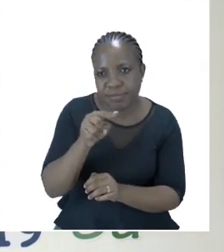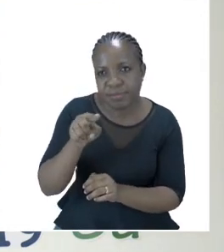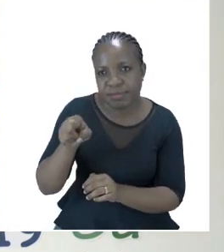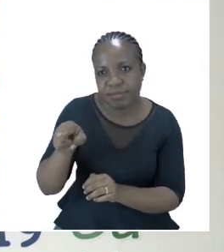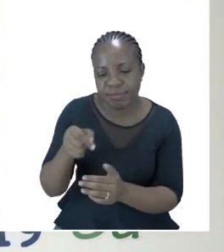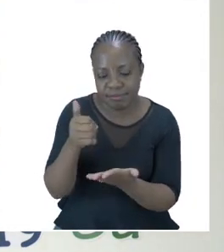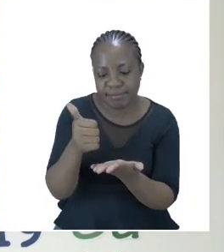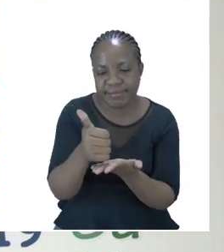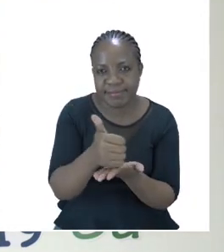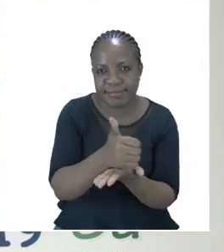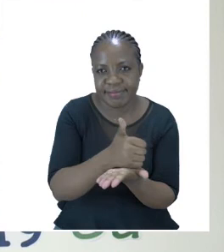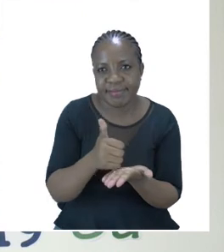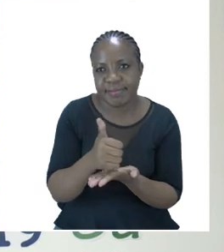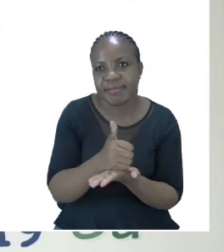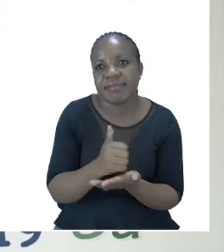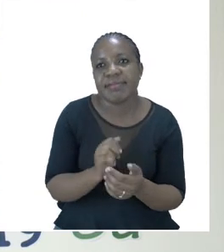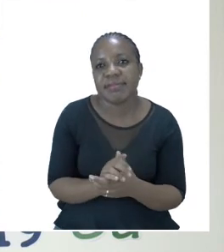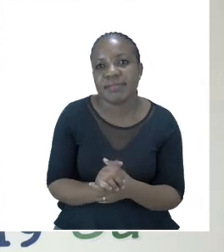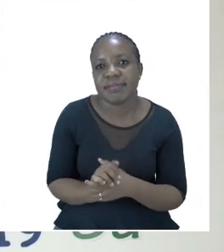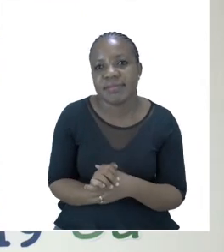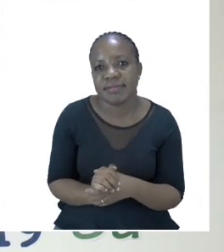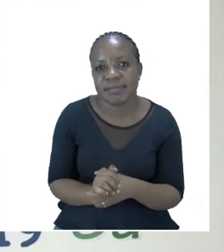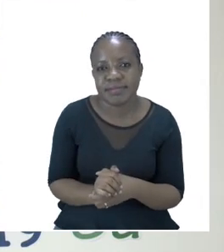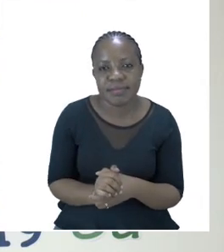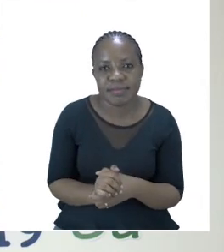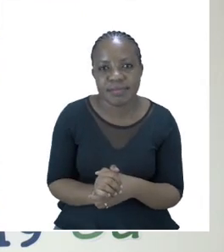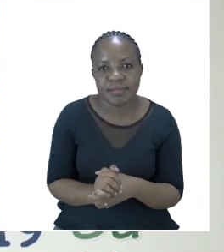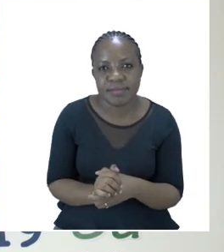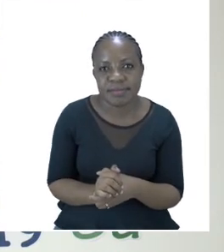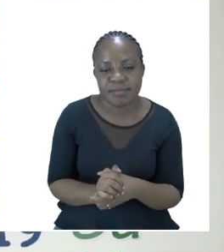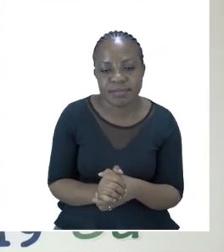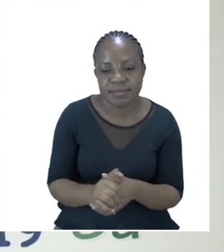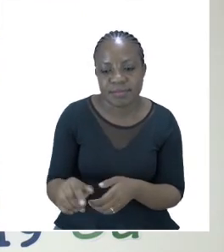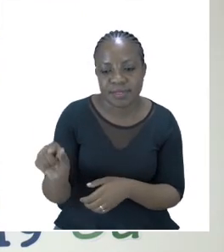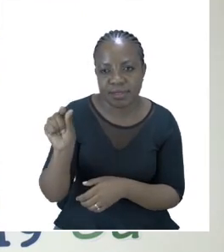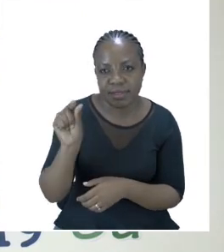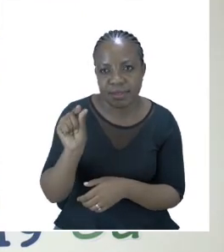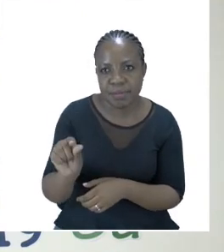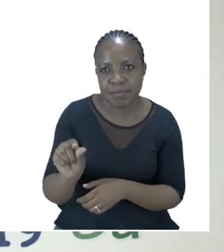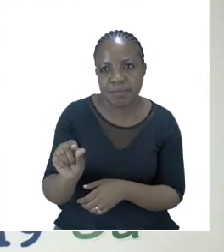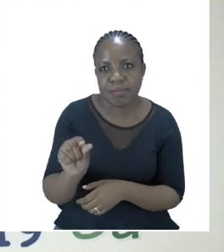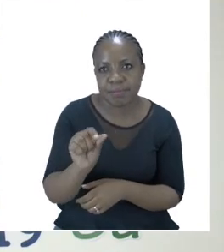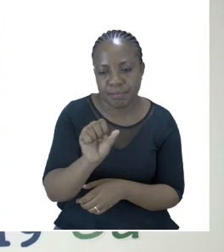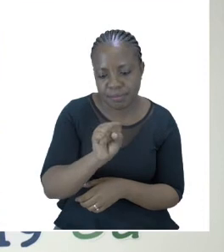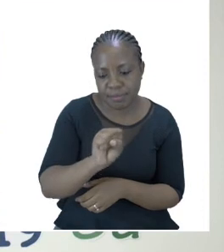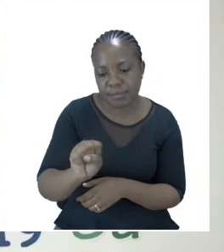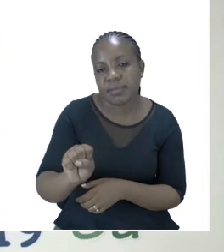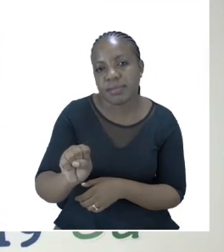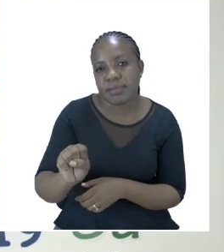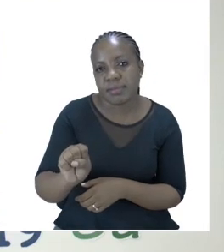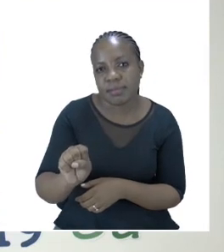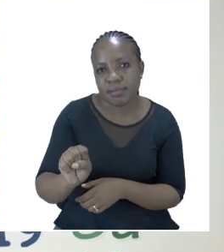and flick. And that is my small letter S,